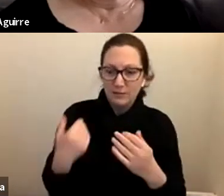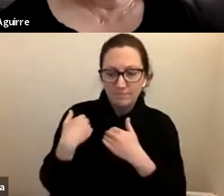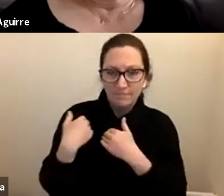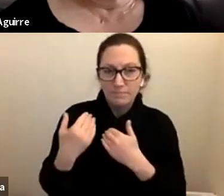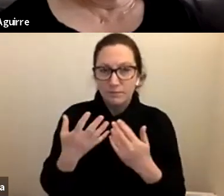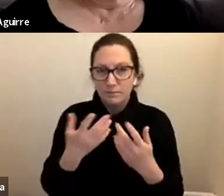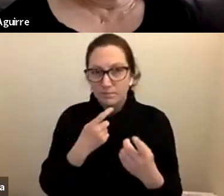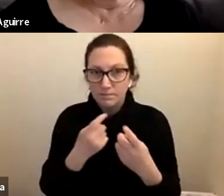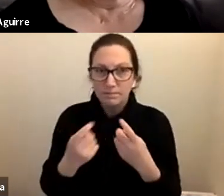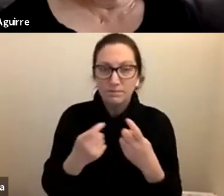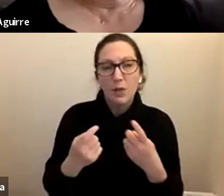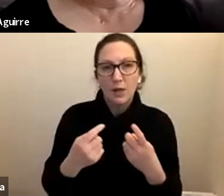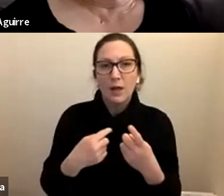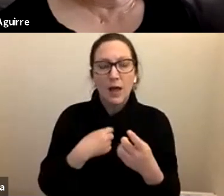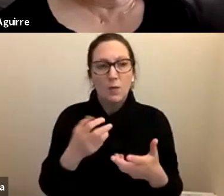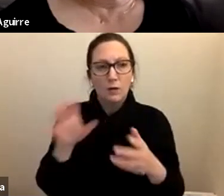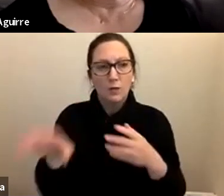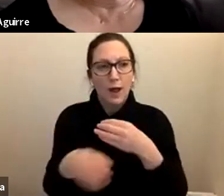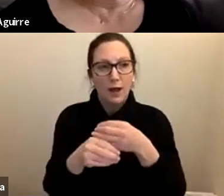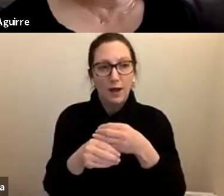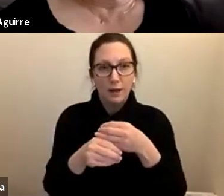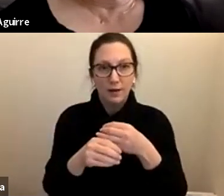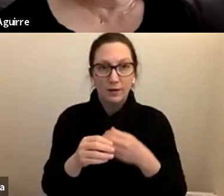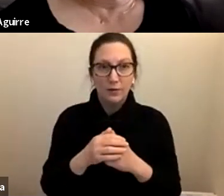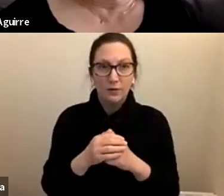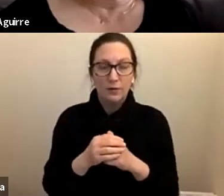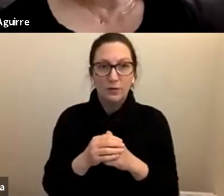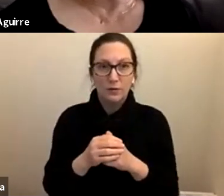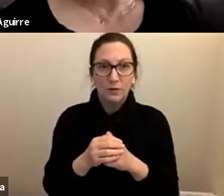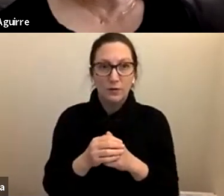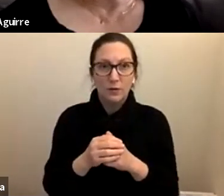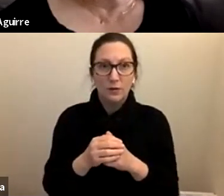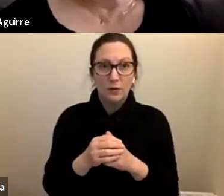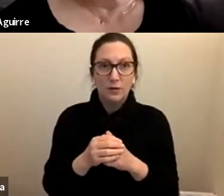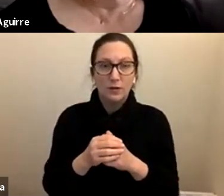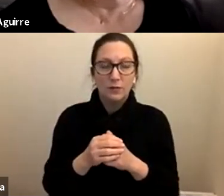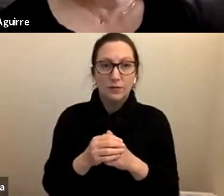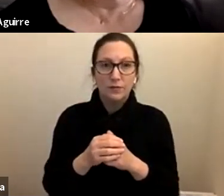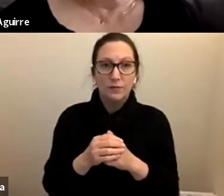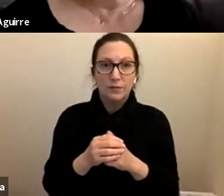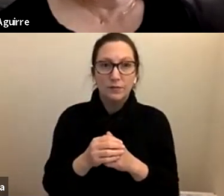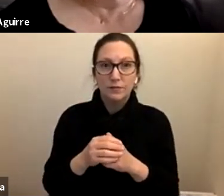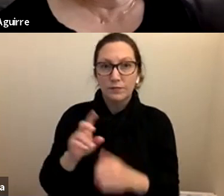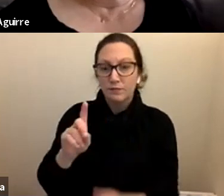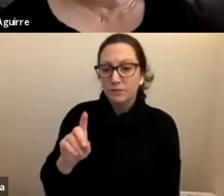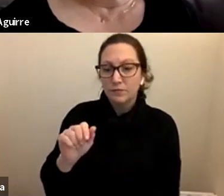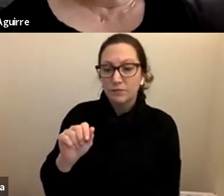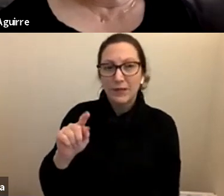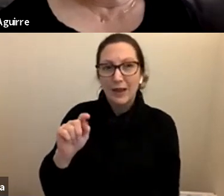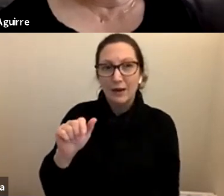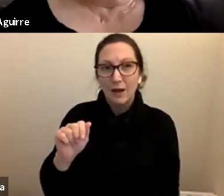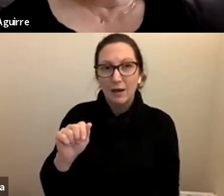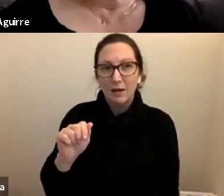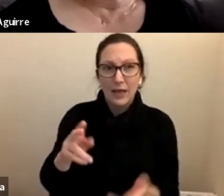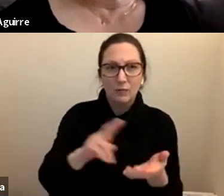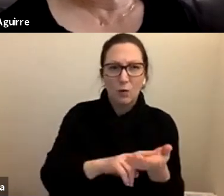wanted to add on that I don't know if it's not the planning and analysis, the data and enrollment. Ms. Hogan, which team is